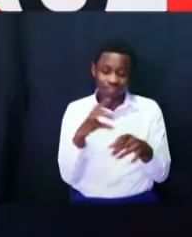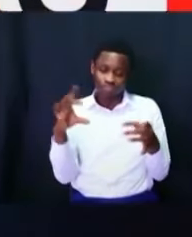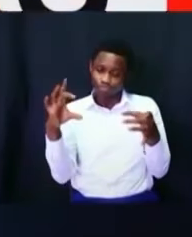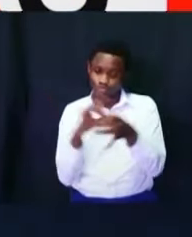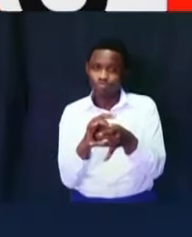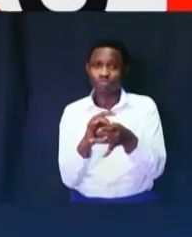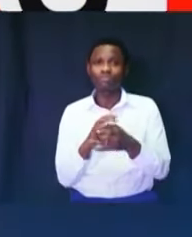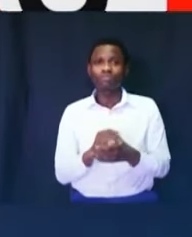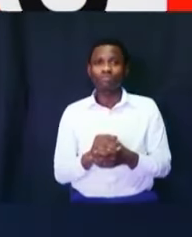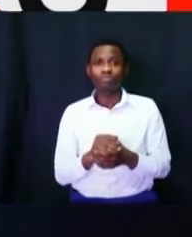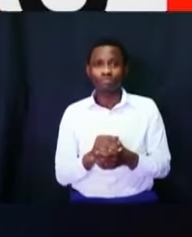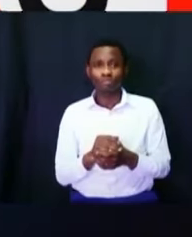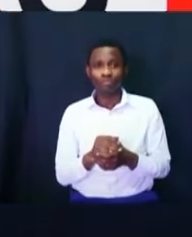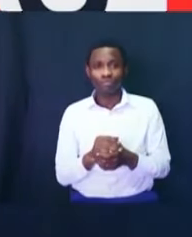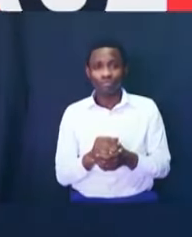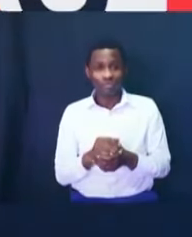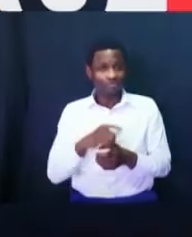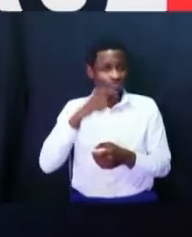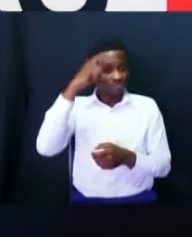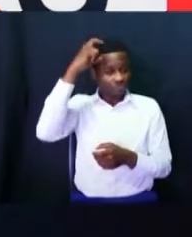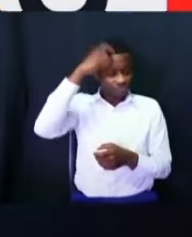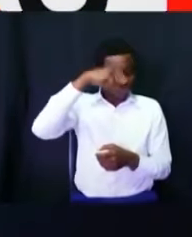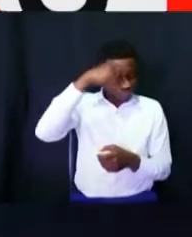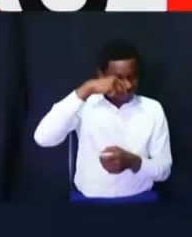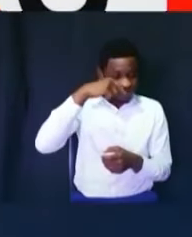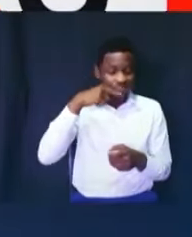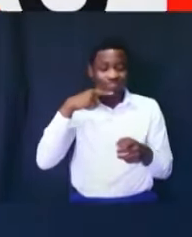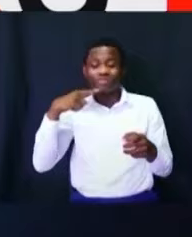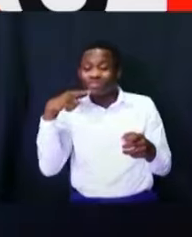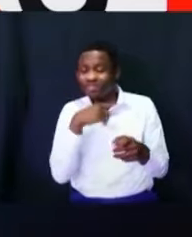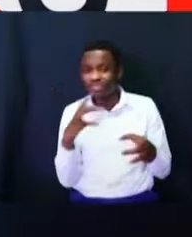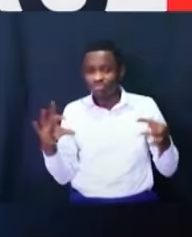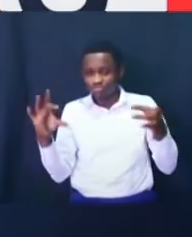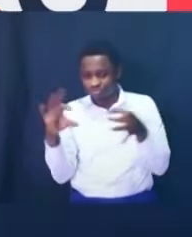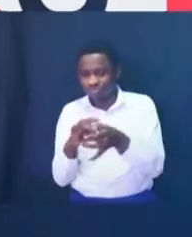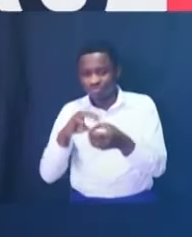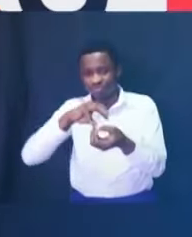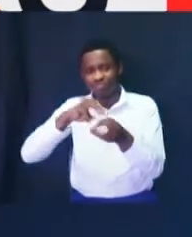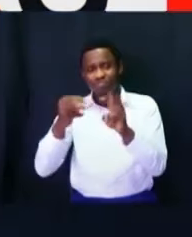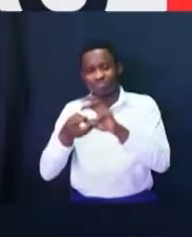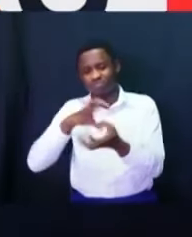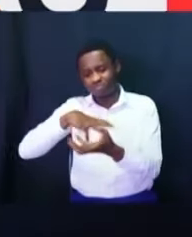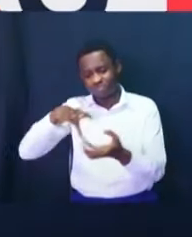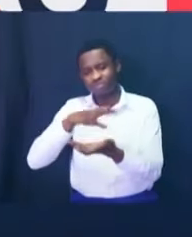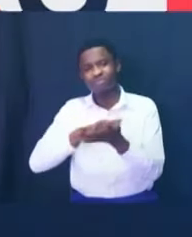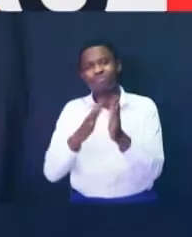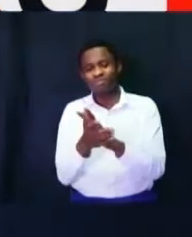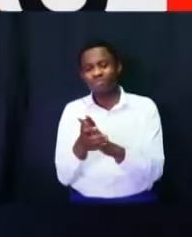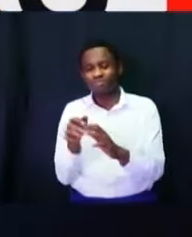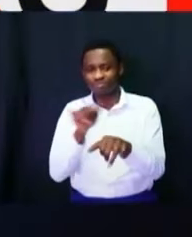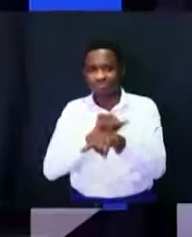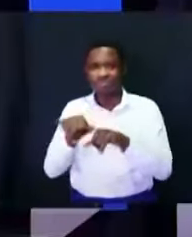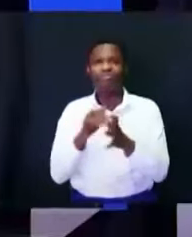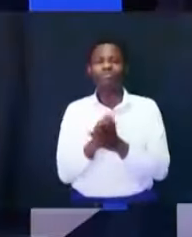lies good combination of wisdom and lies that is deception that